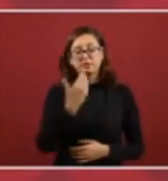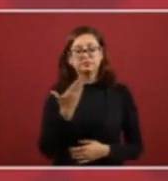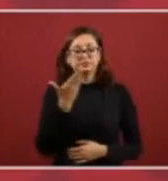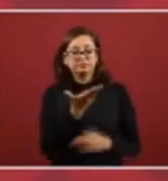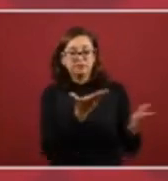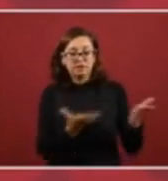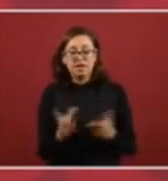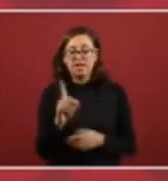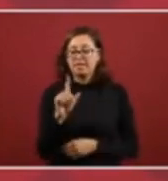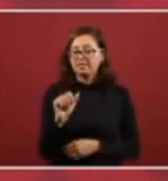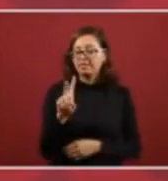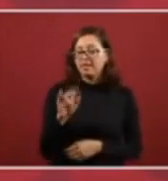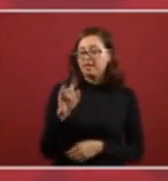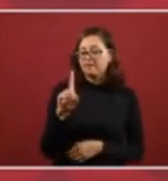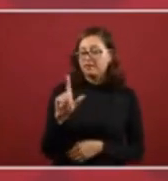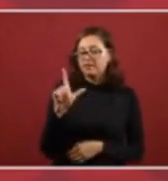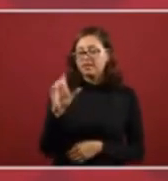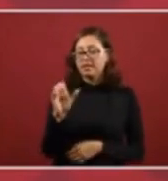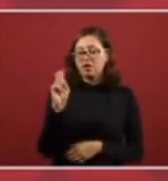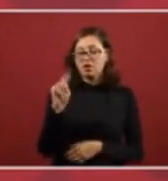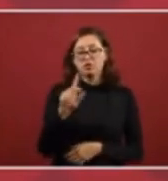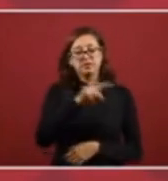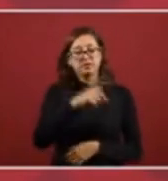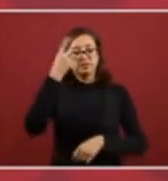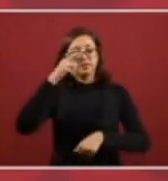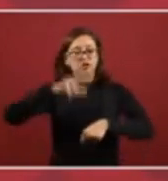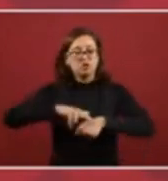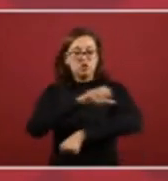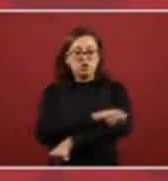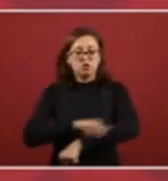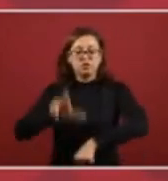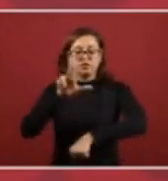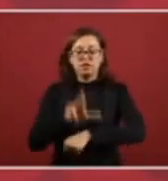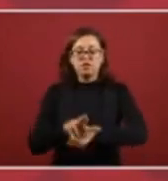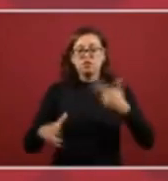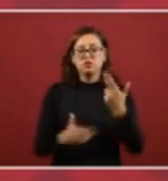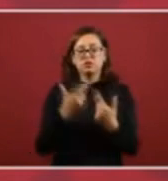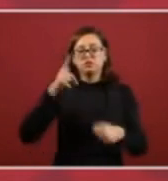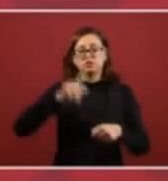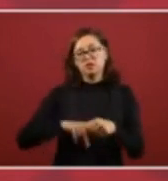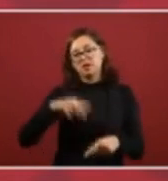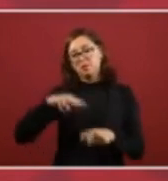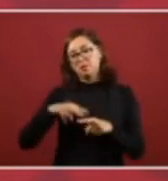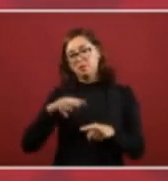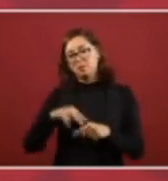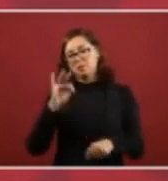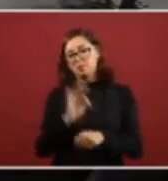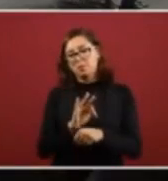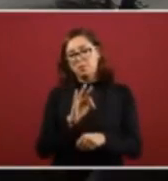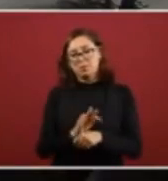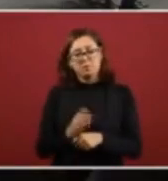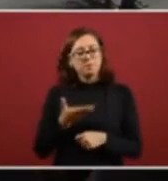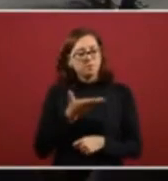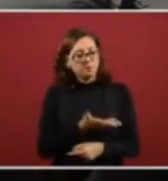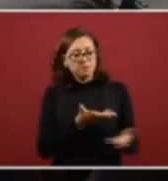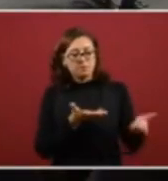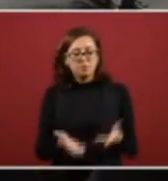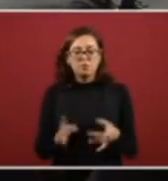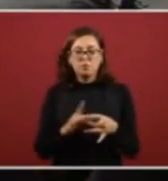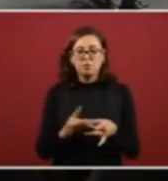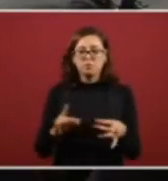And so I want to ask David León, who's the director and coordinator of production civil,